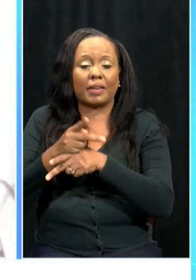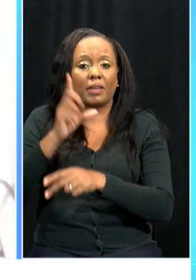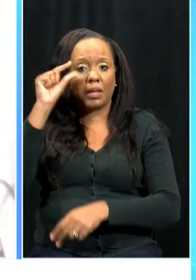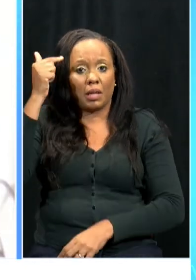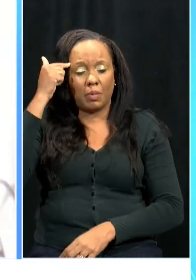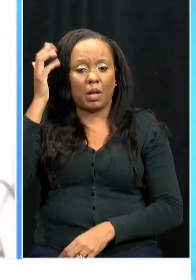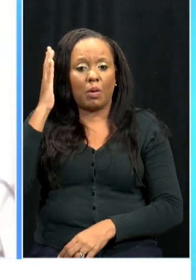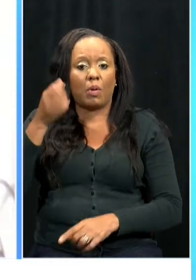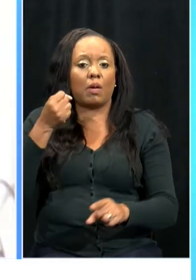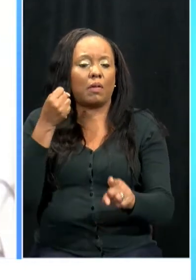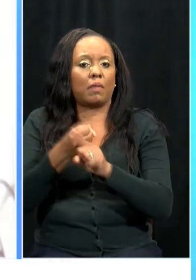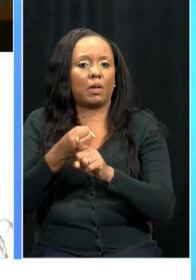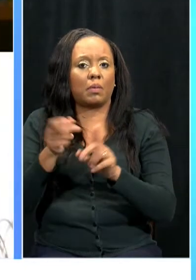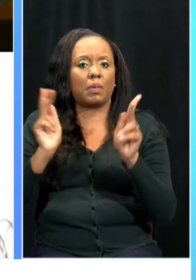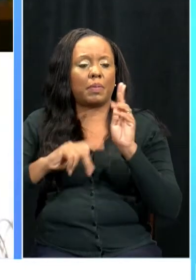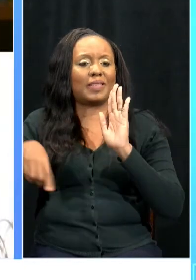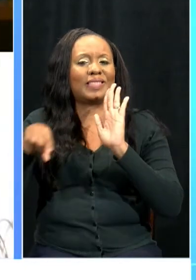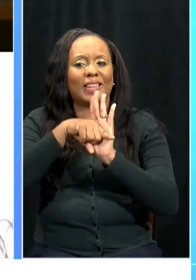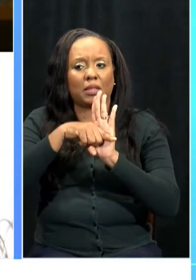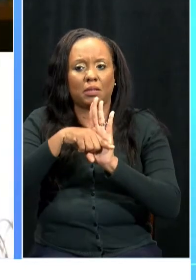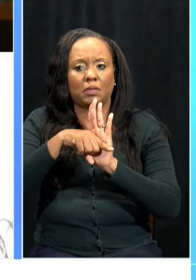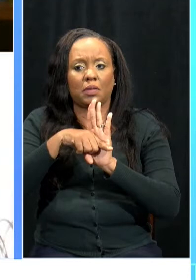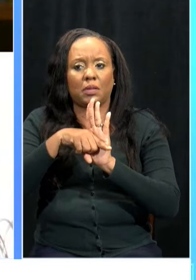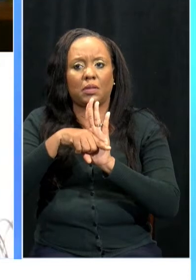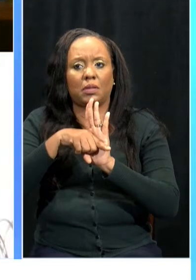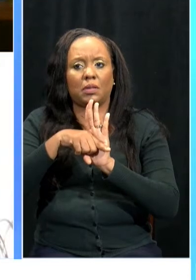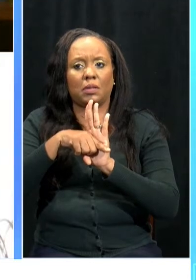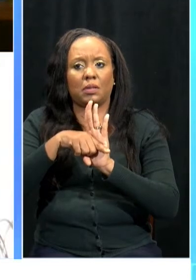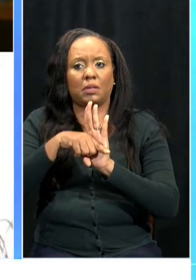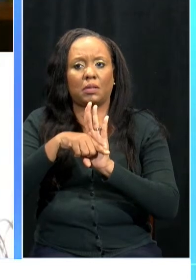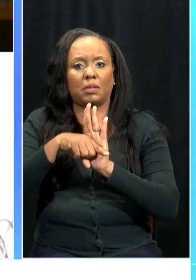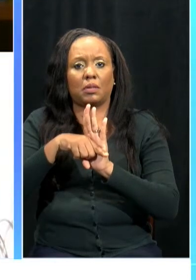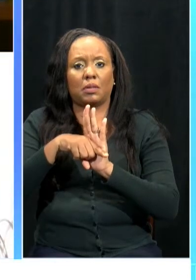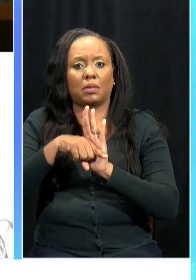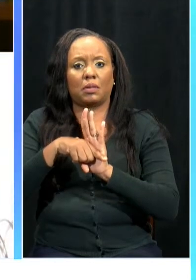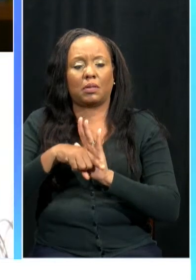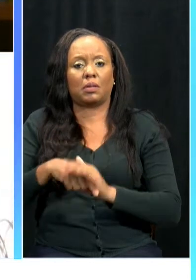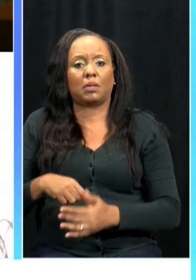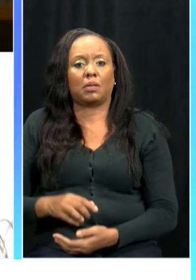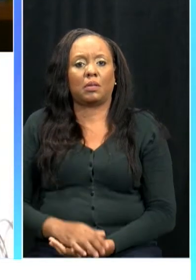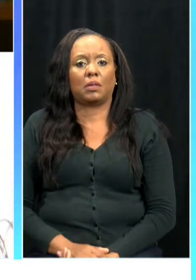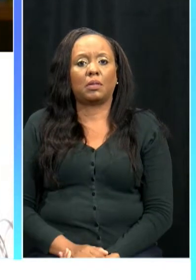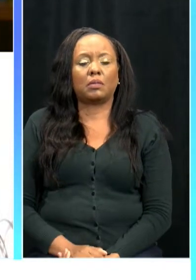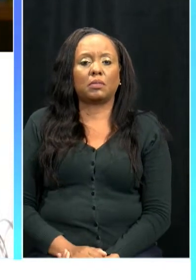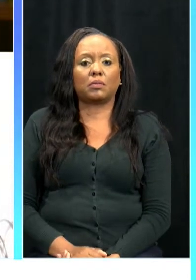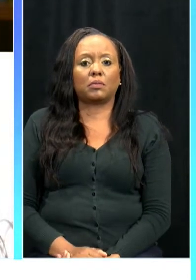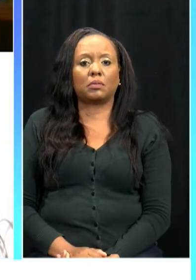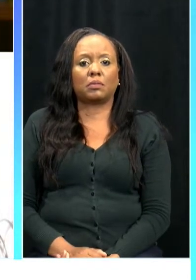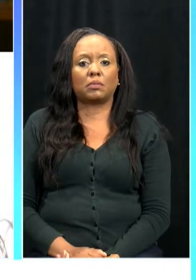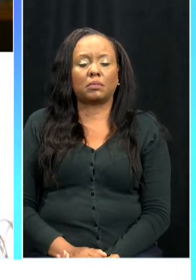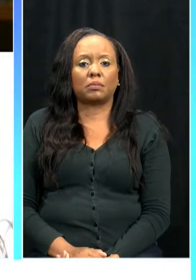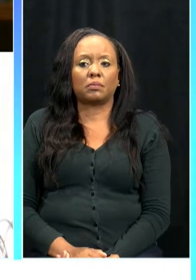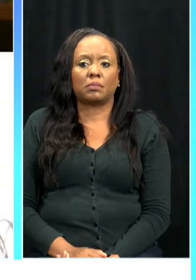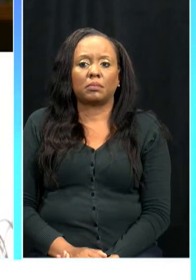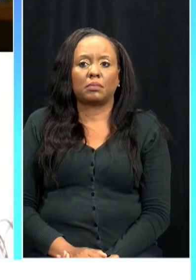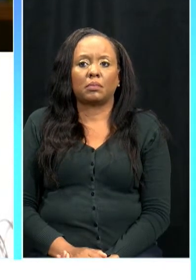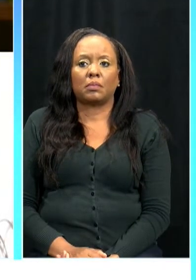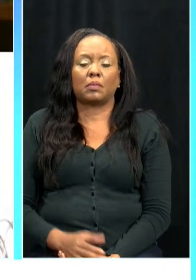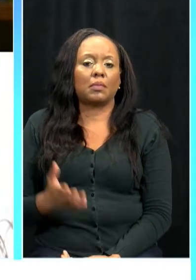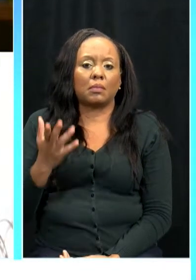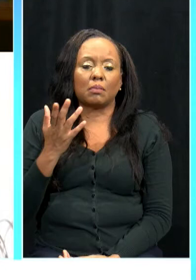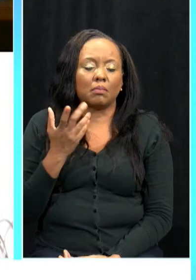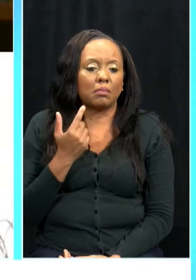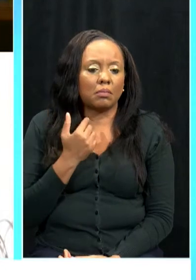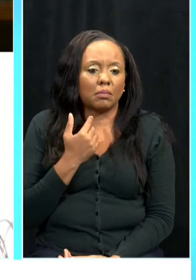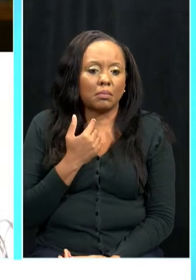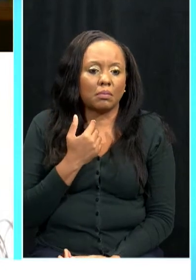everybody I think you, negatively, I think because we Ms. have Chris, a I think you're using situation the in wrong some word when you say constitutions. disenfranchised, though. I didn't hear you, I think you're